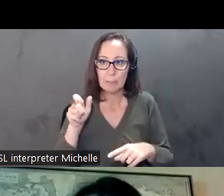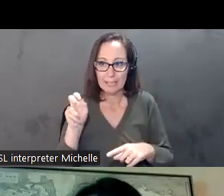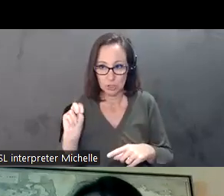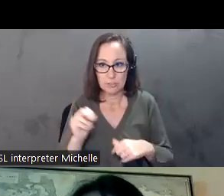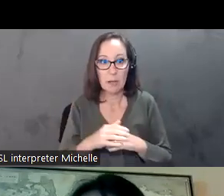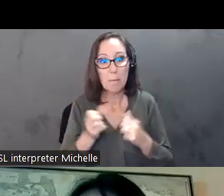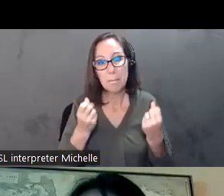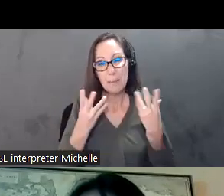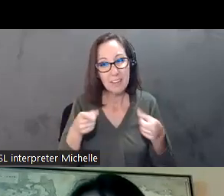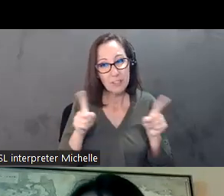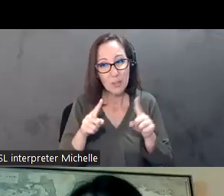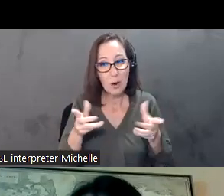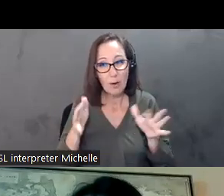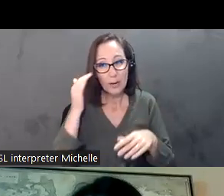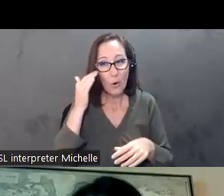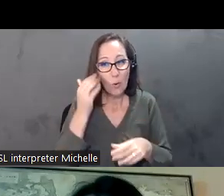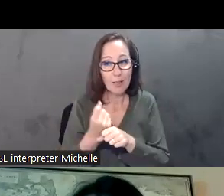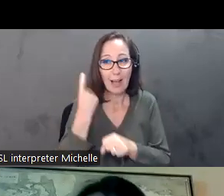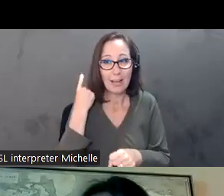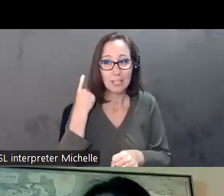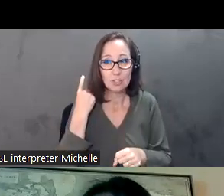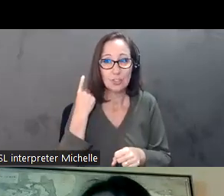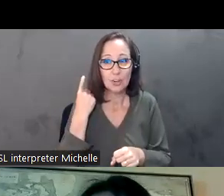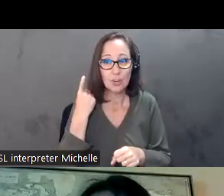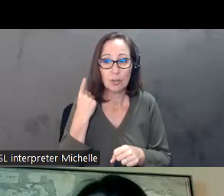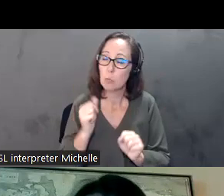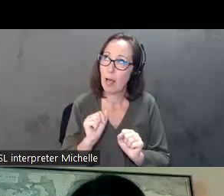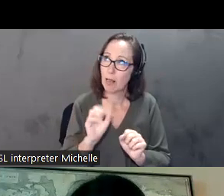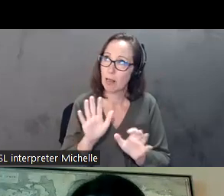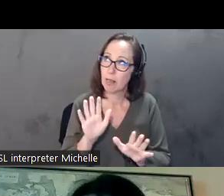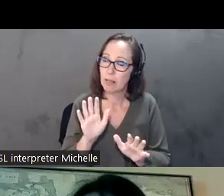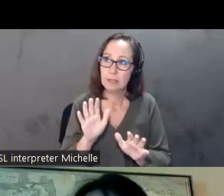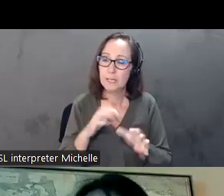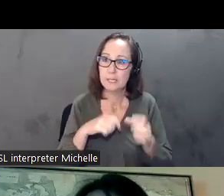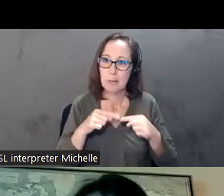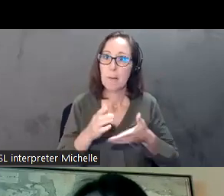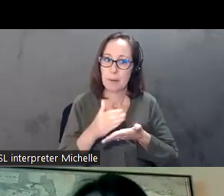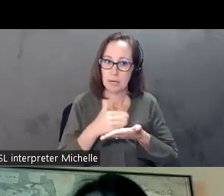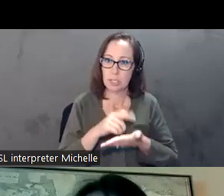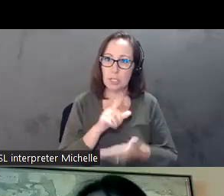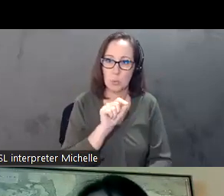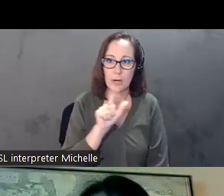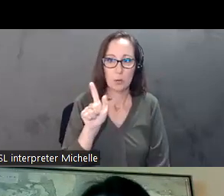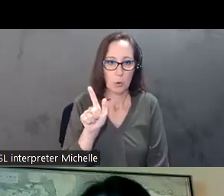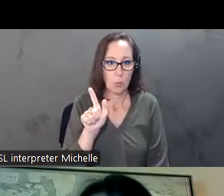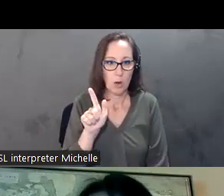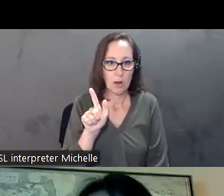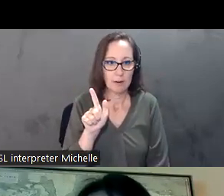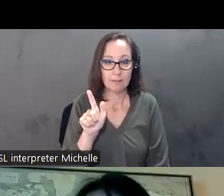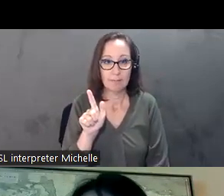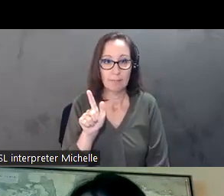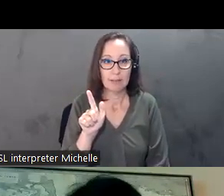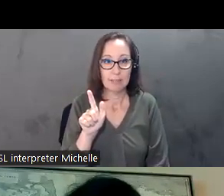you know, in last year's or in the budget, in 2021, we have an